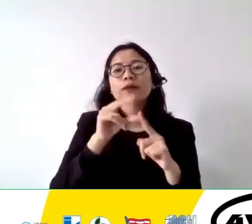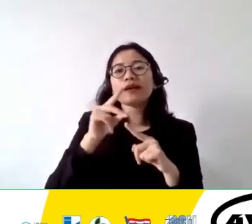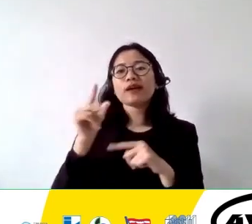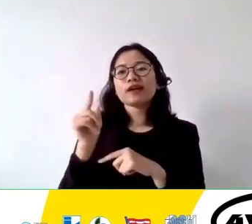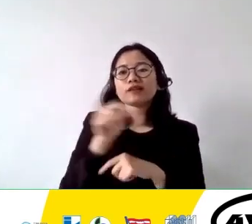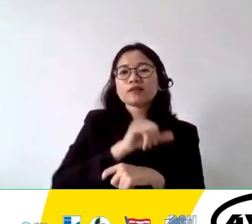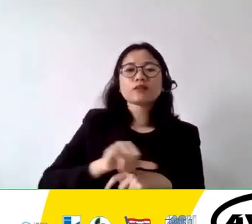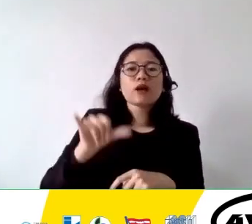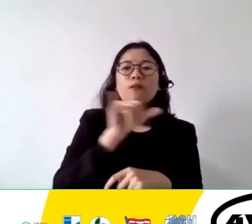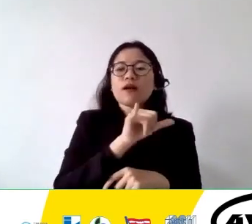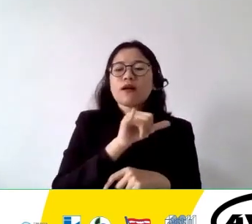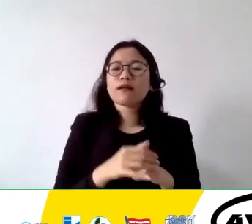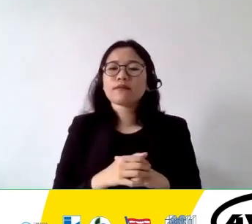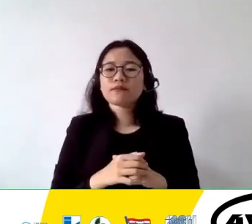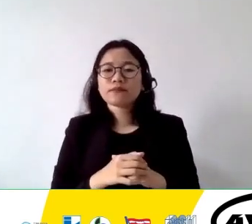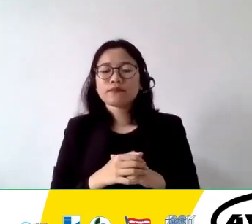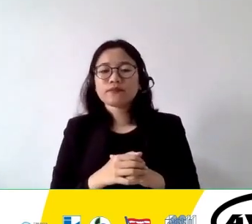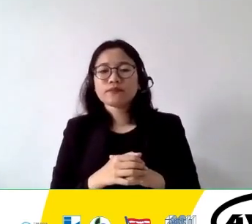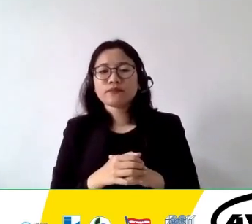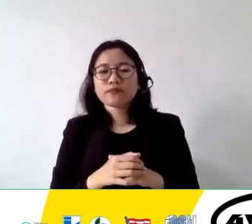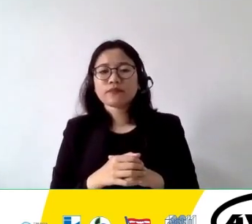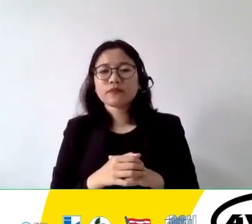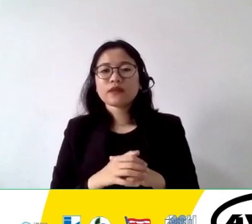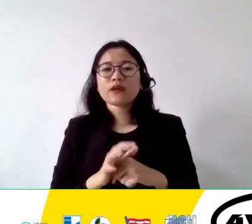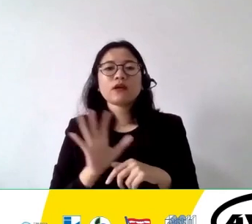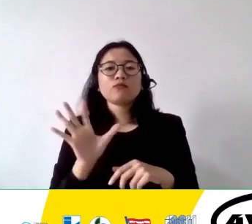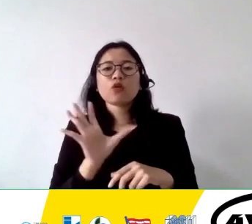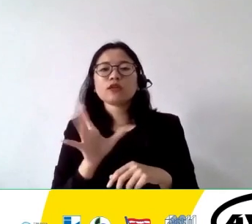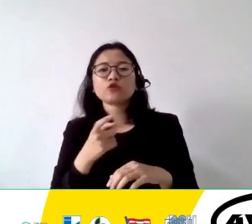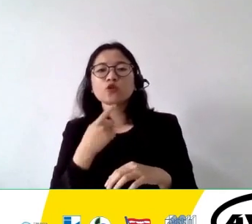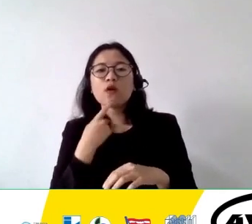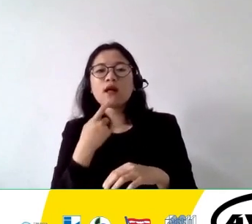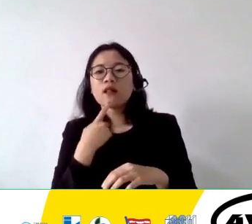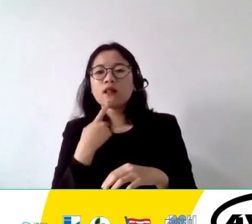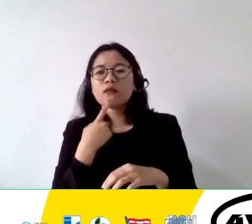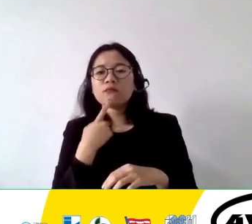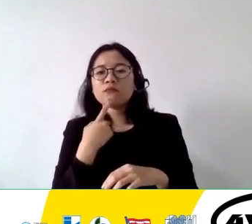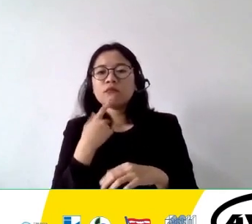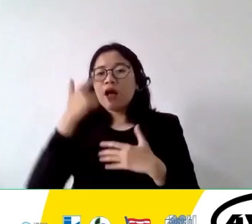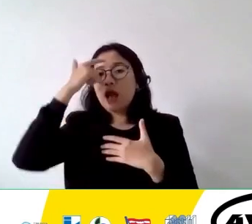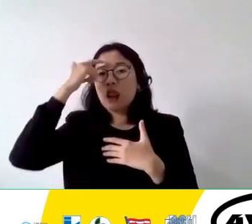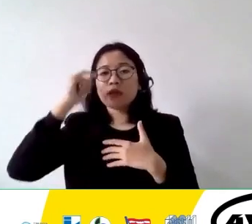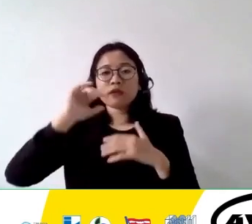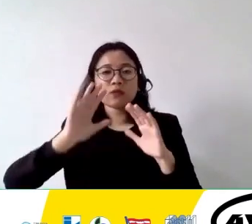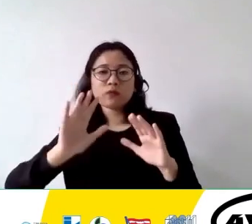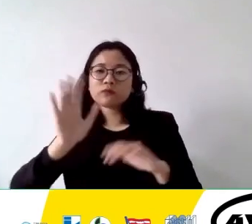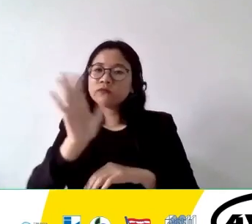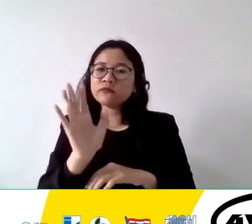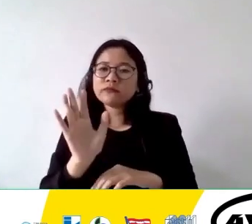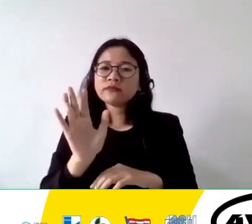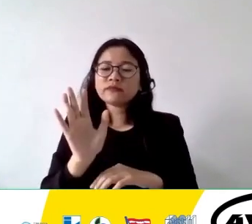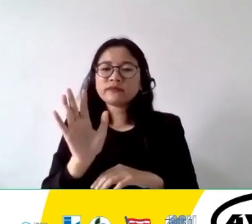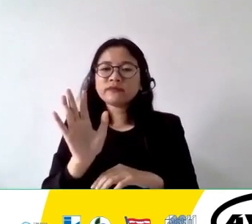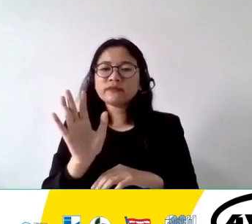expert, hopefully, in the health discipline. That it is much more as